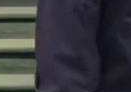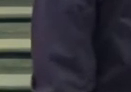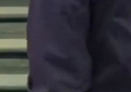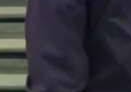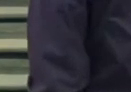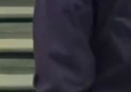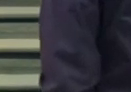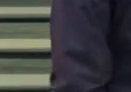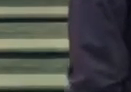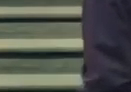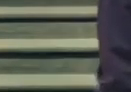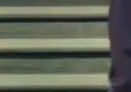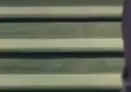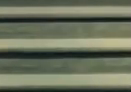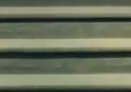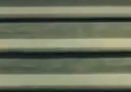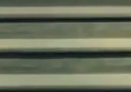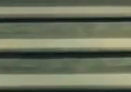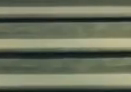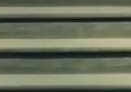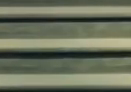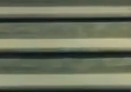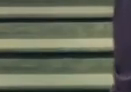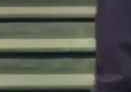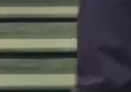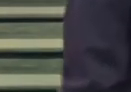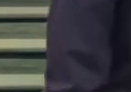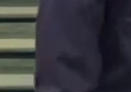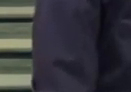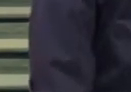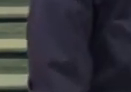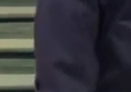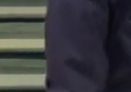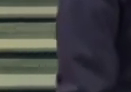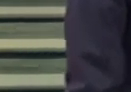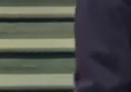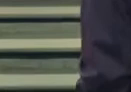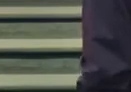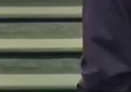As this is the day the Lord has made, I will rejoice and